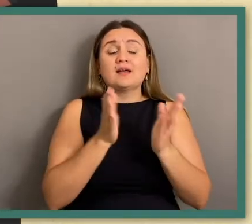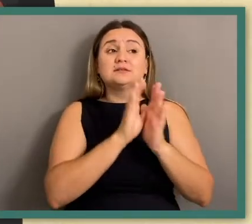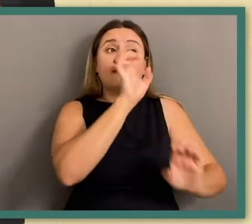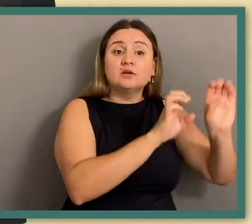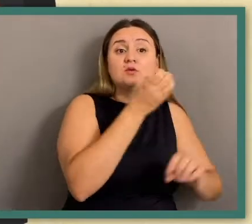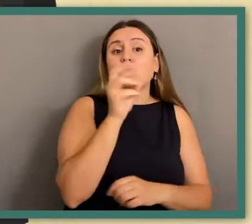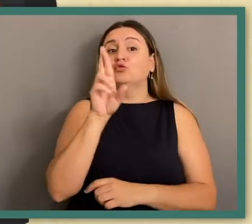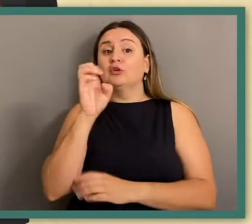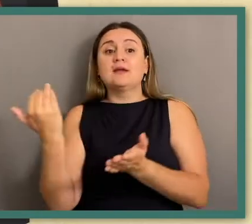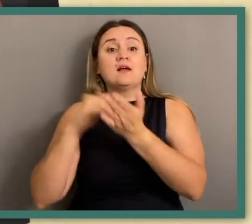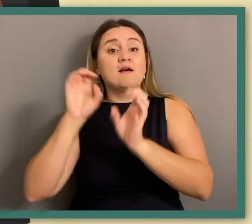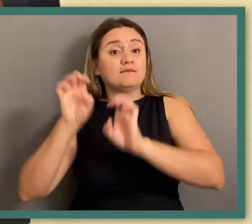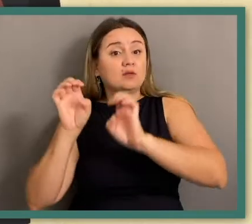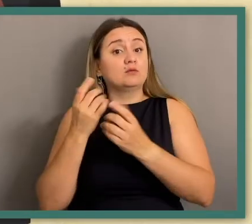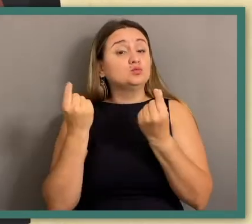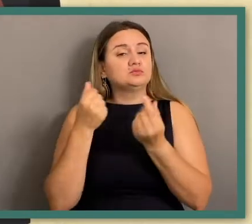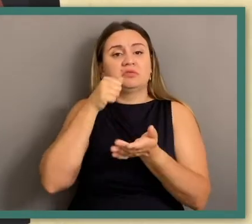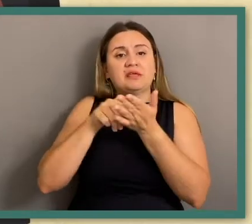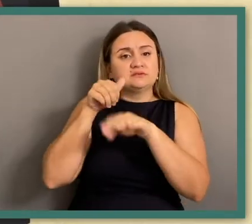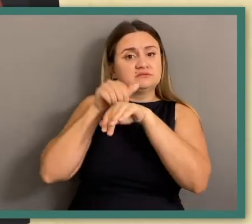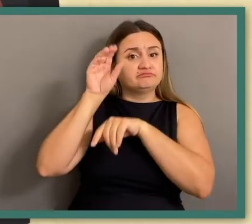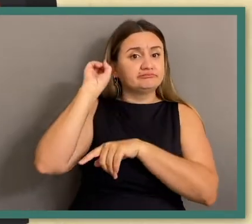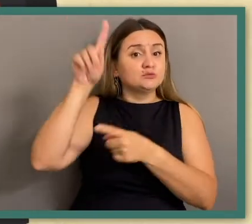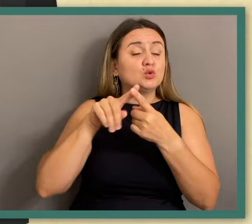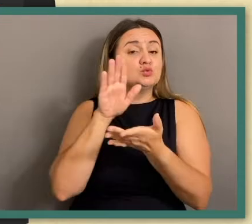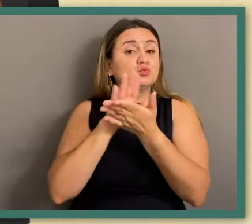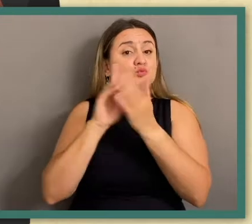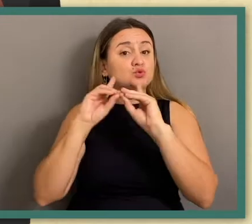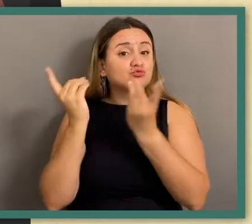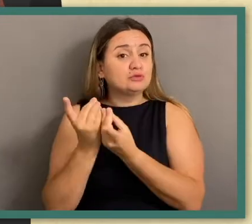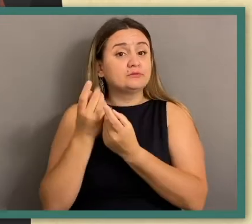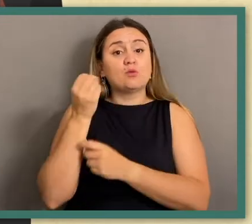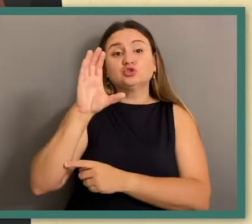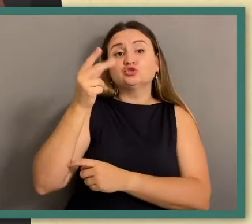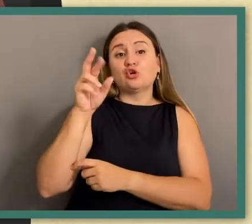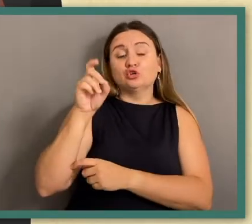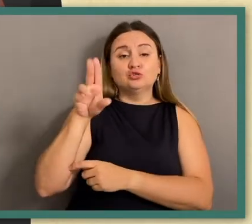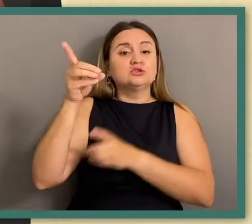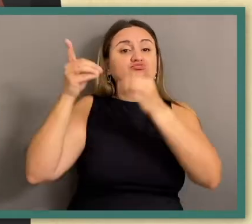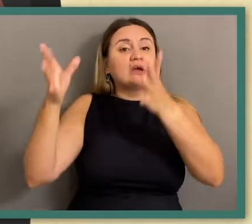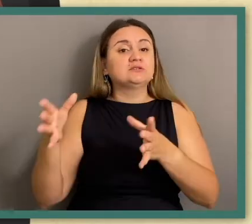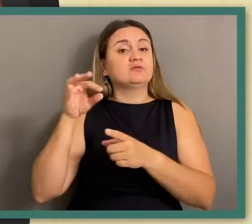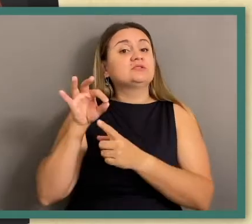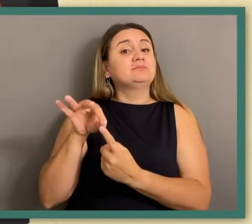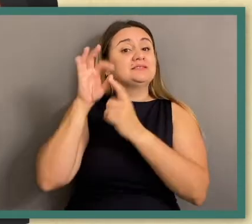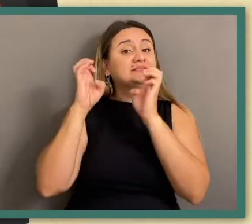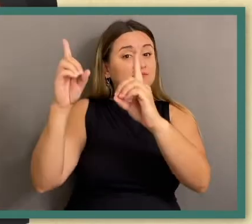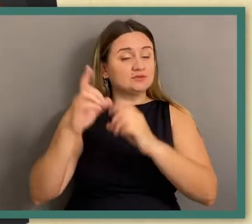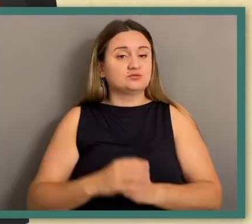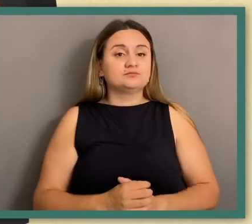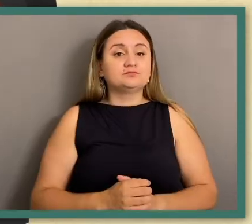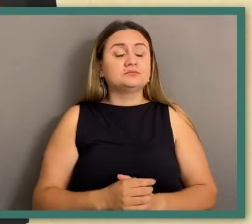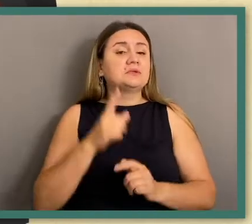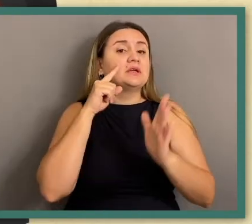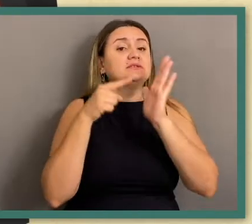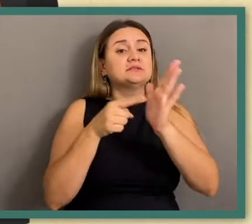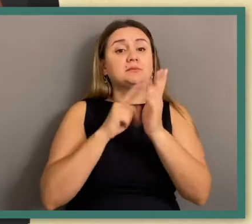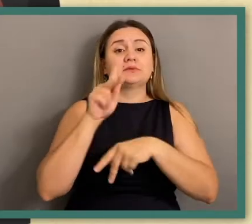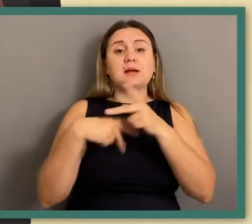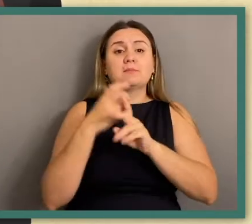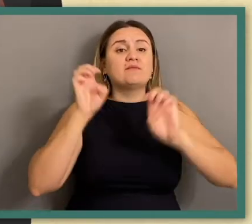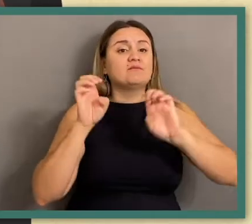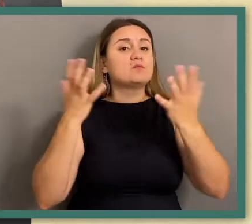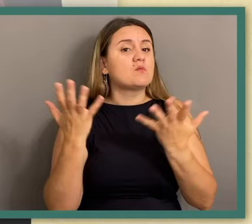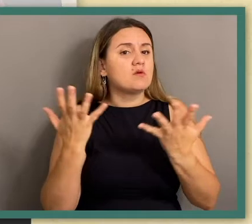an evaluation or reevaluation by sending a written request to the school district's or charter's Director of Special Education.